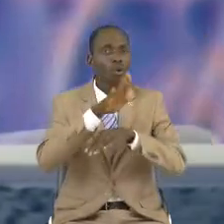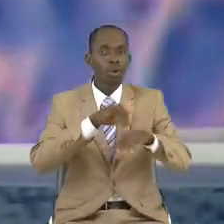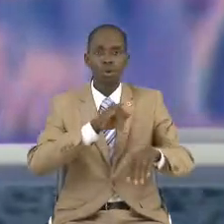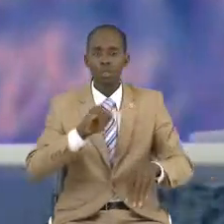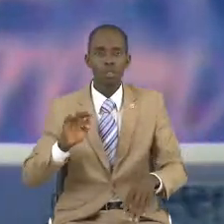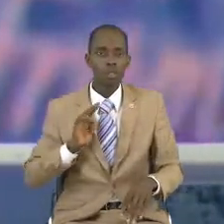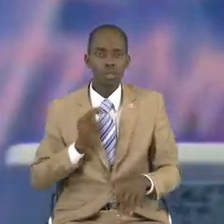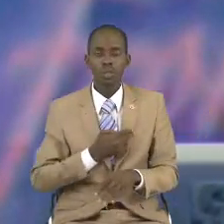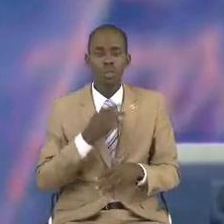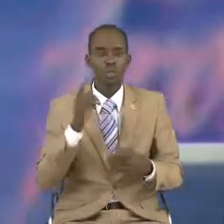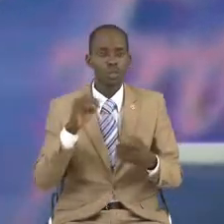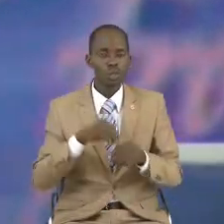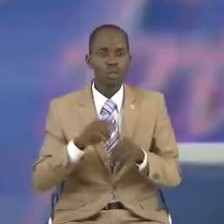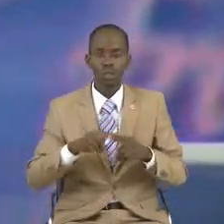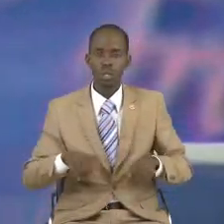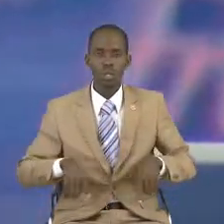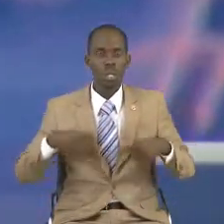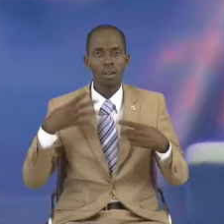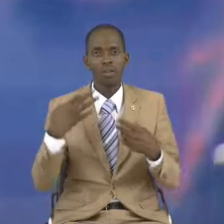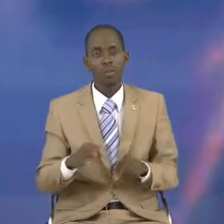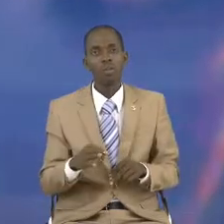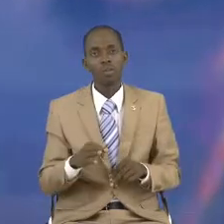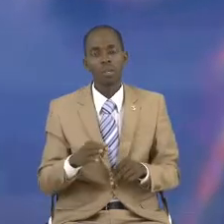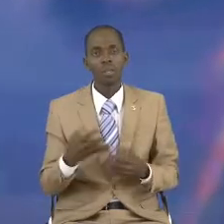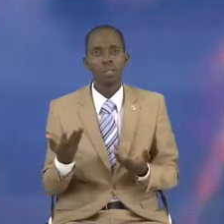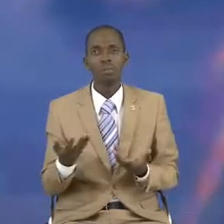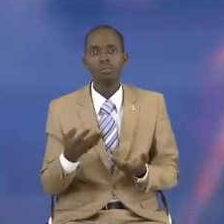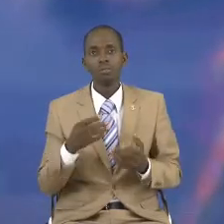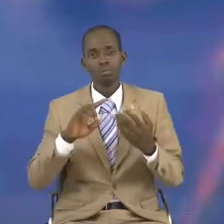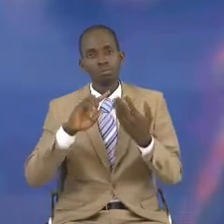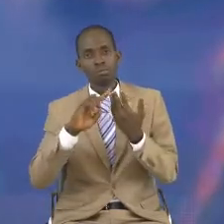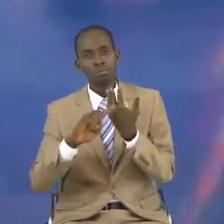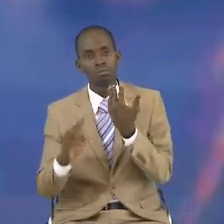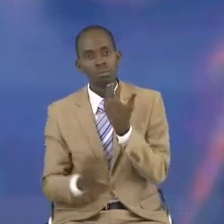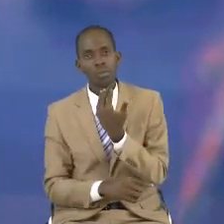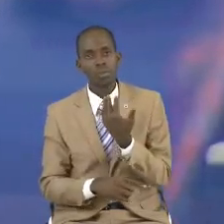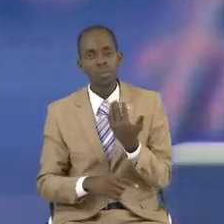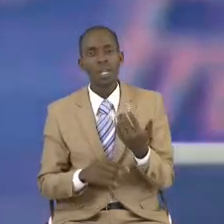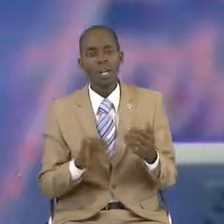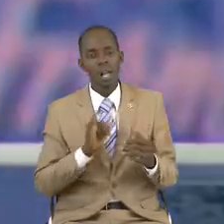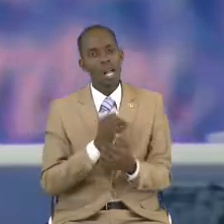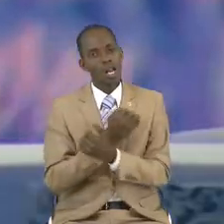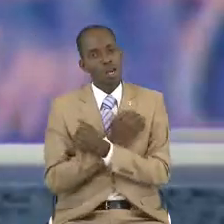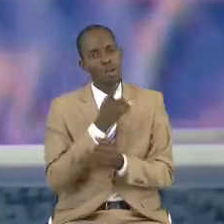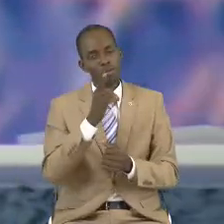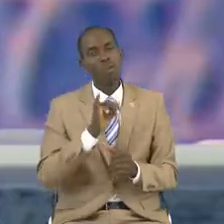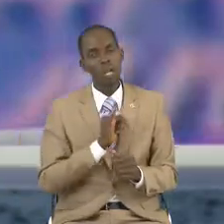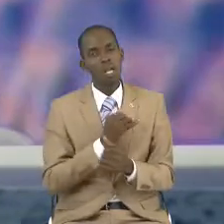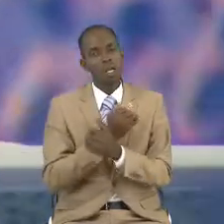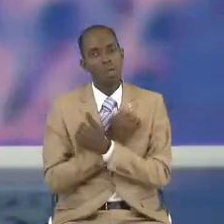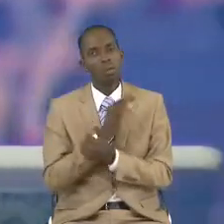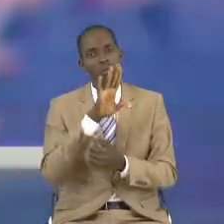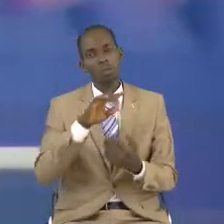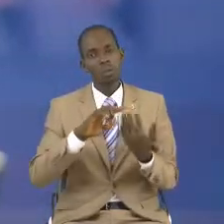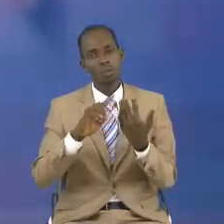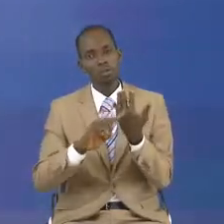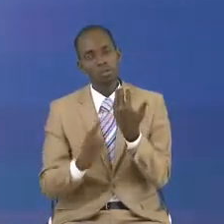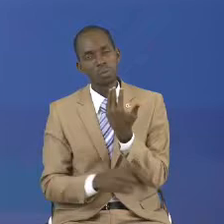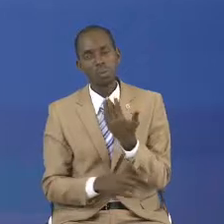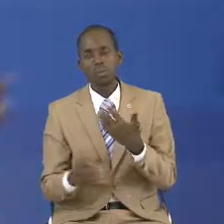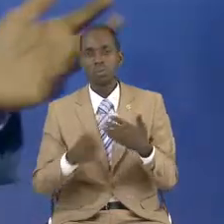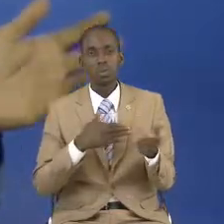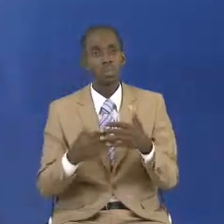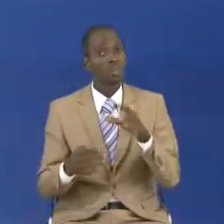corruption i love you i love your corruption never it's not calling us to a life of sinfulness